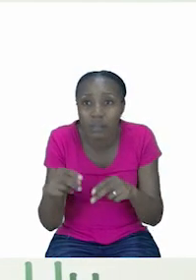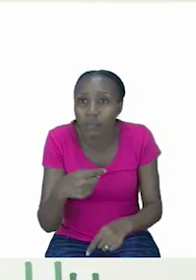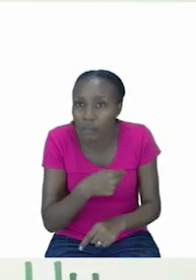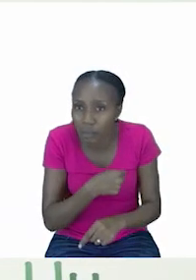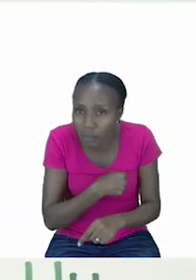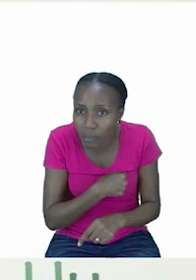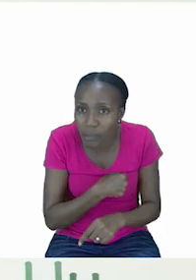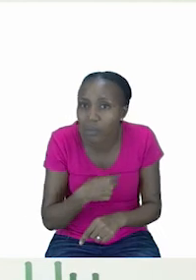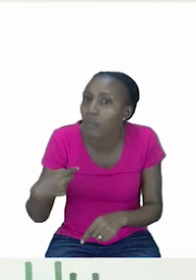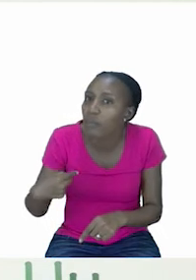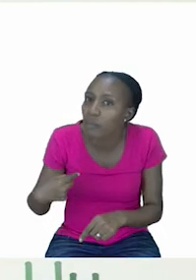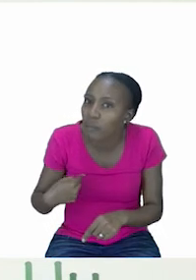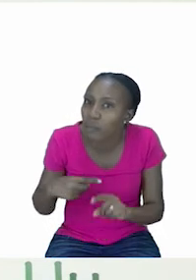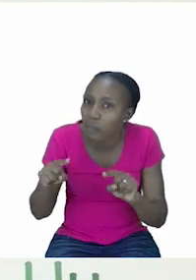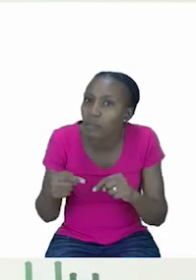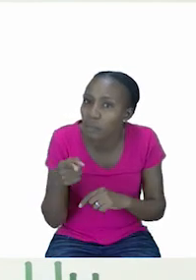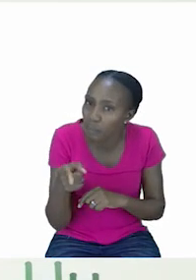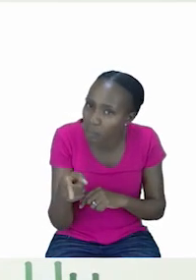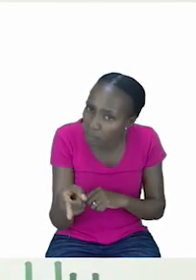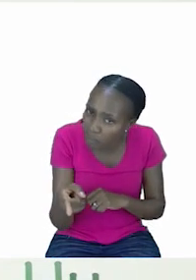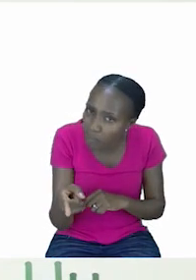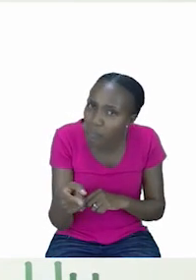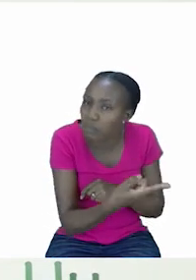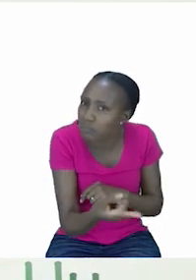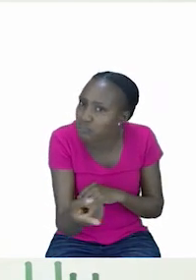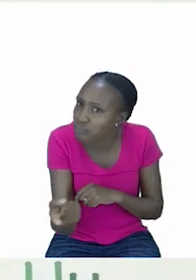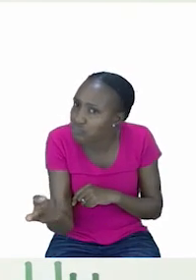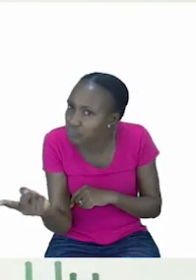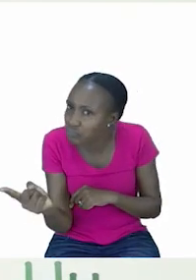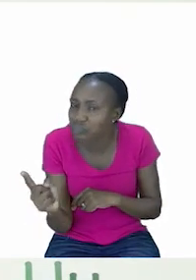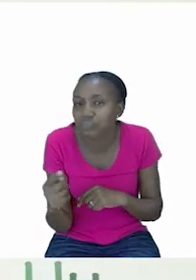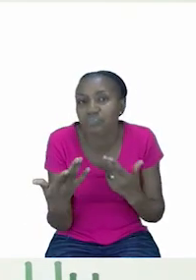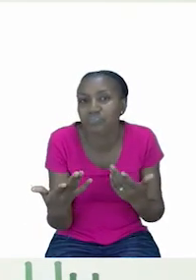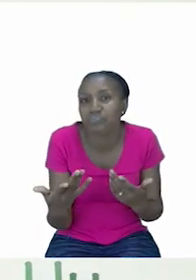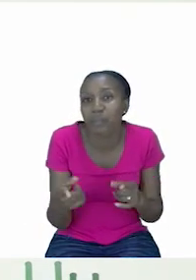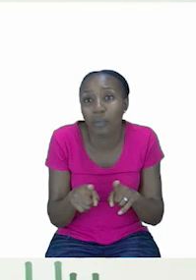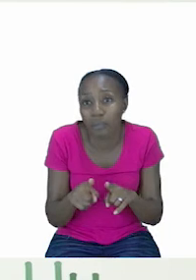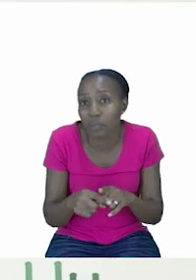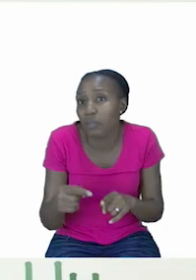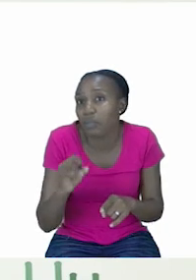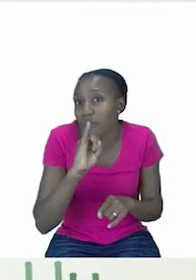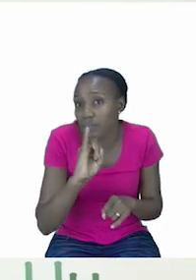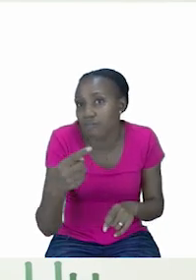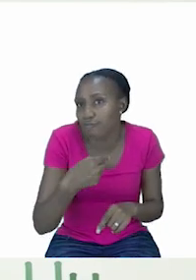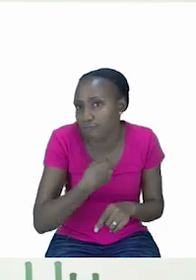to ourselves. Let's do it together. And we say, I.